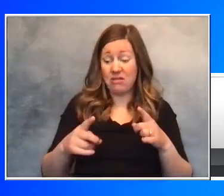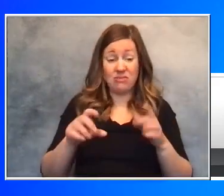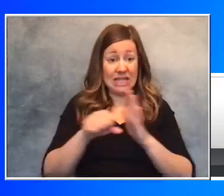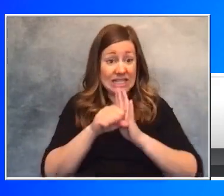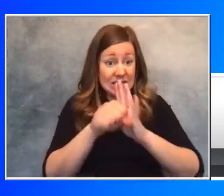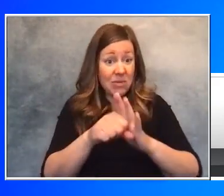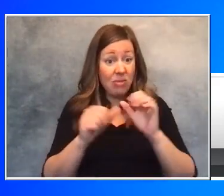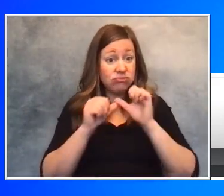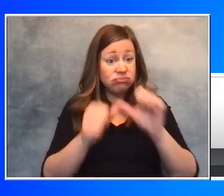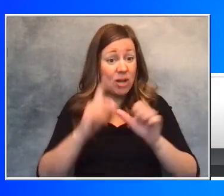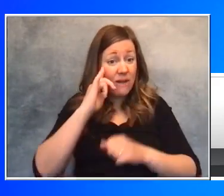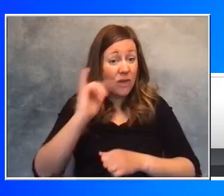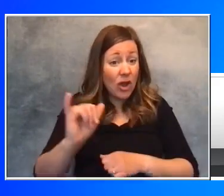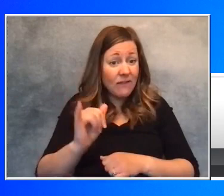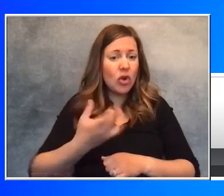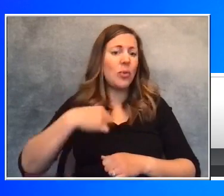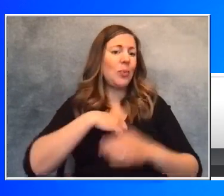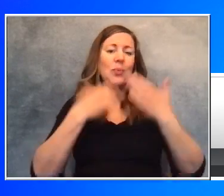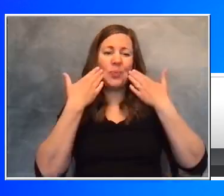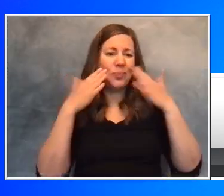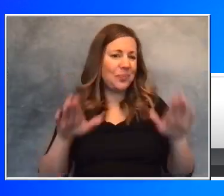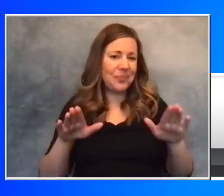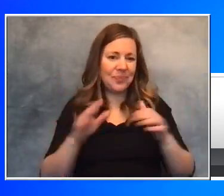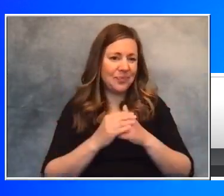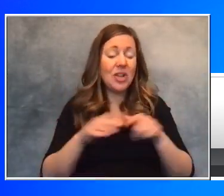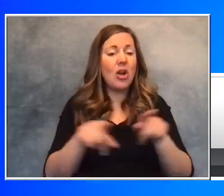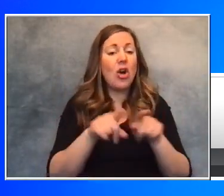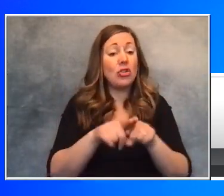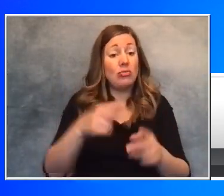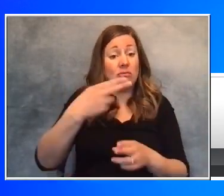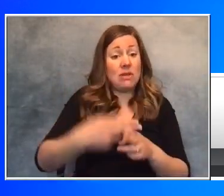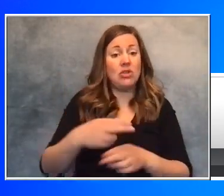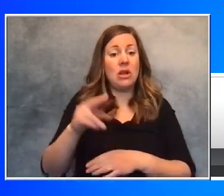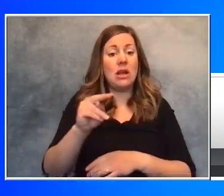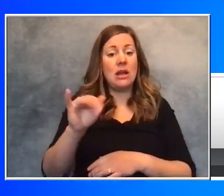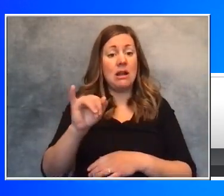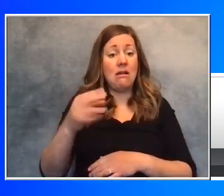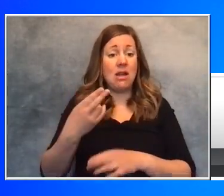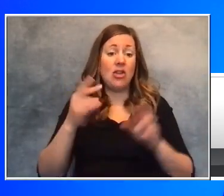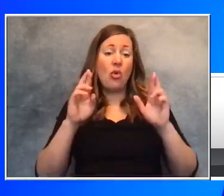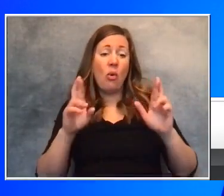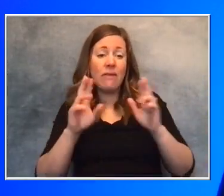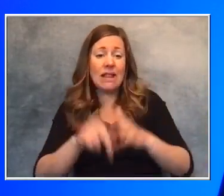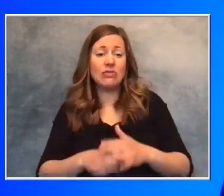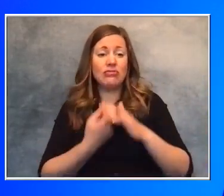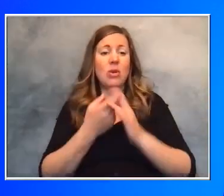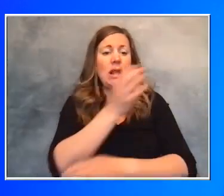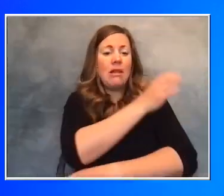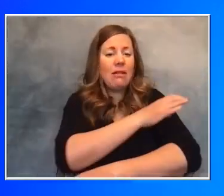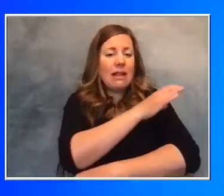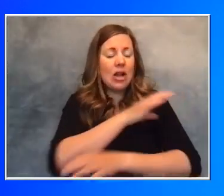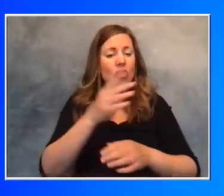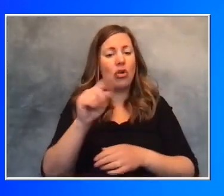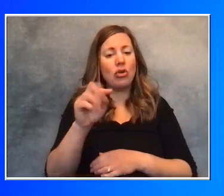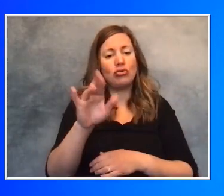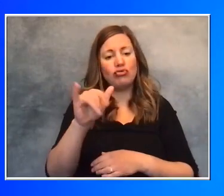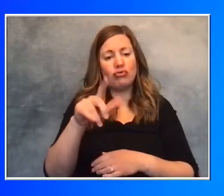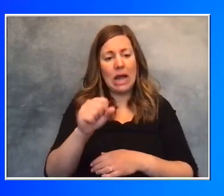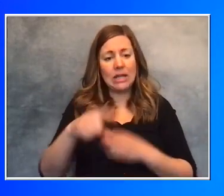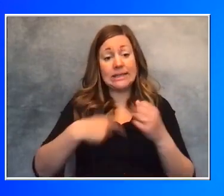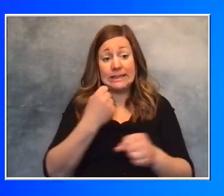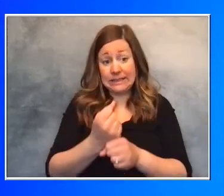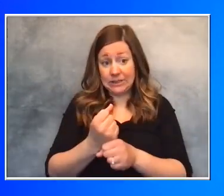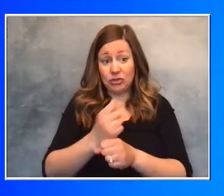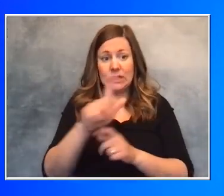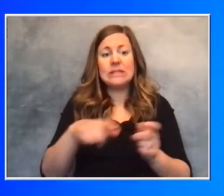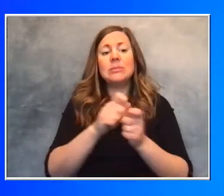continue. And also, as I mentioned, the NIH is going to be hopefully starting clinical trials this year on specific treatments for people